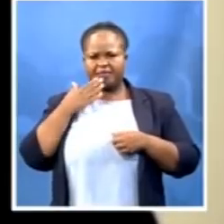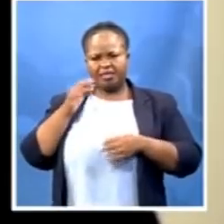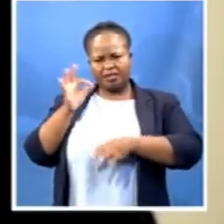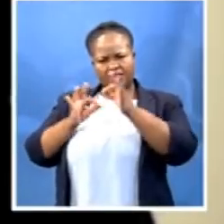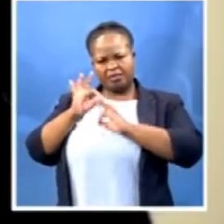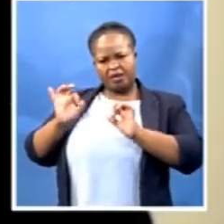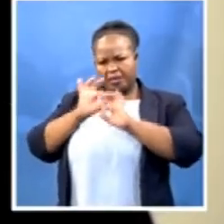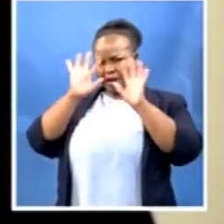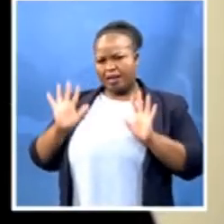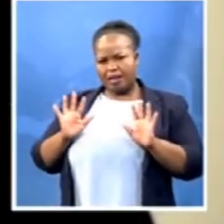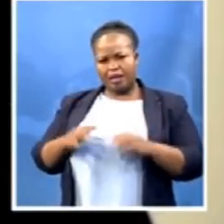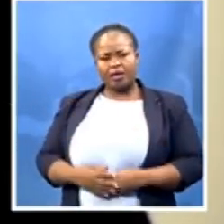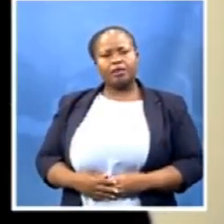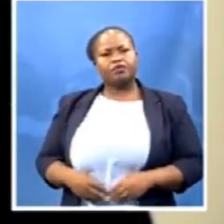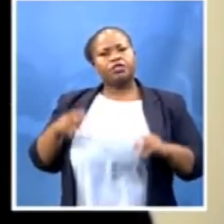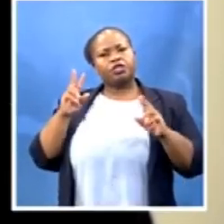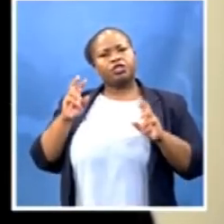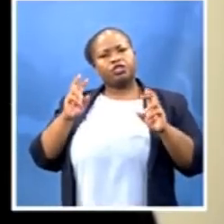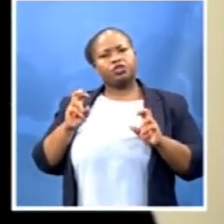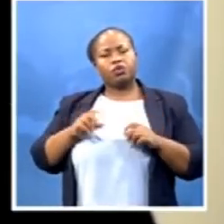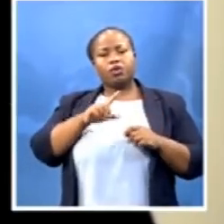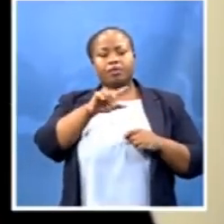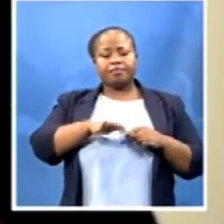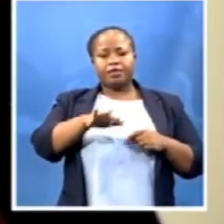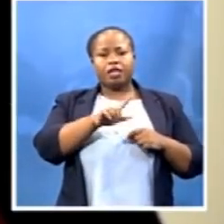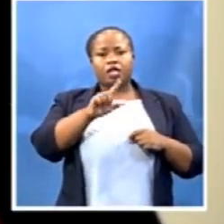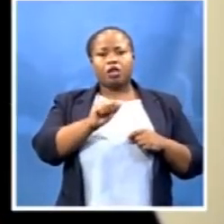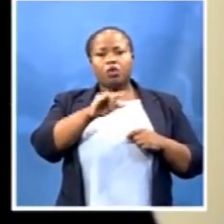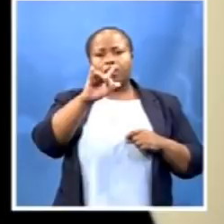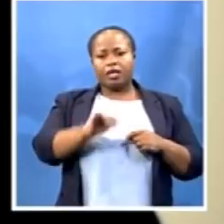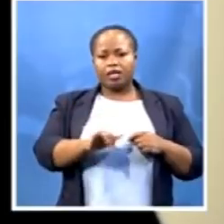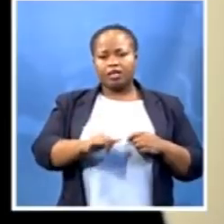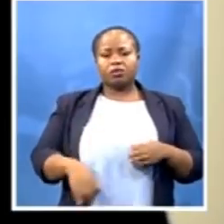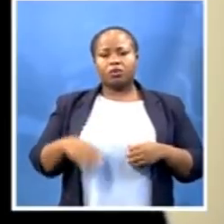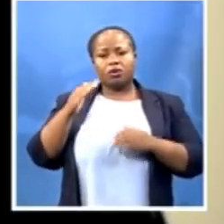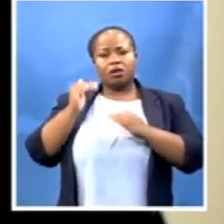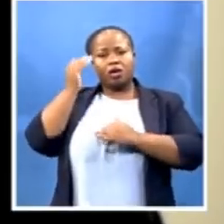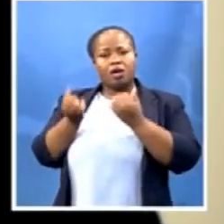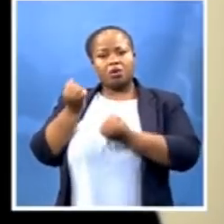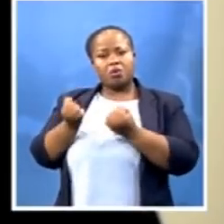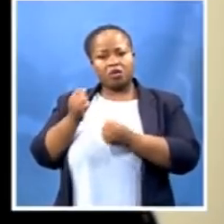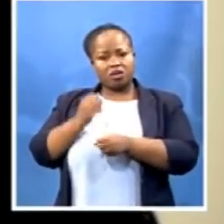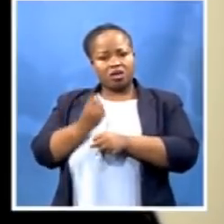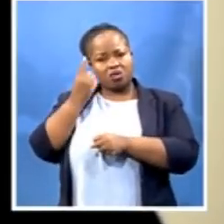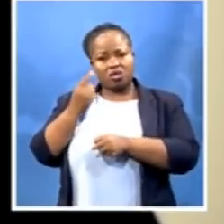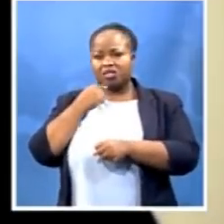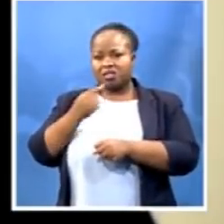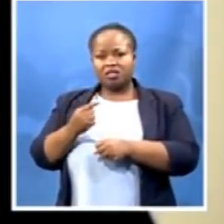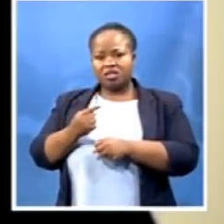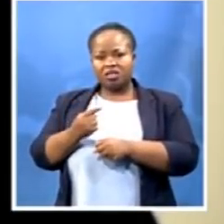in Loli, the Gauteng High Court today ruled against the occupants of the informal